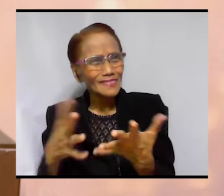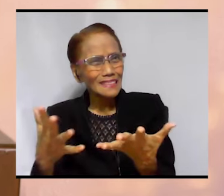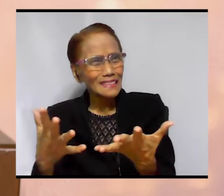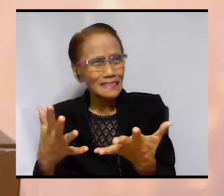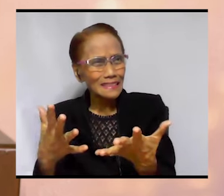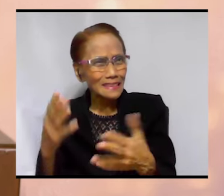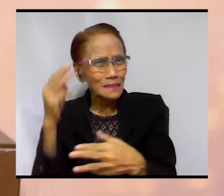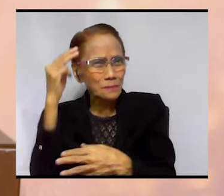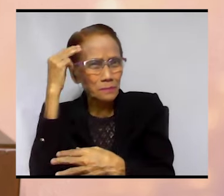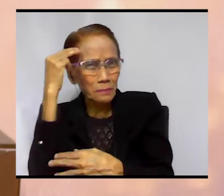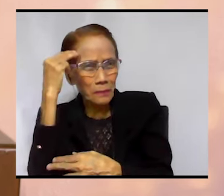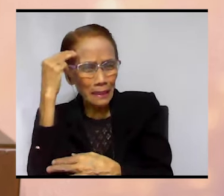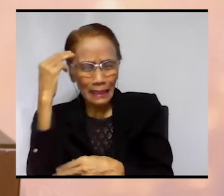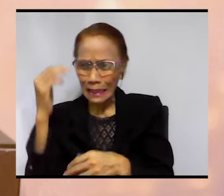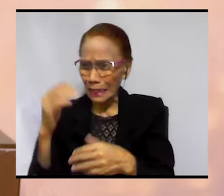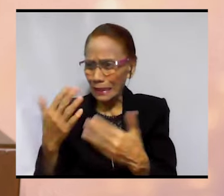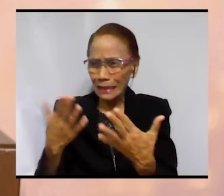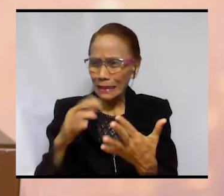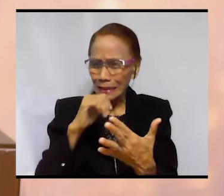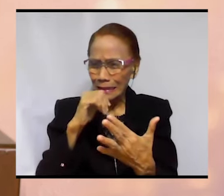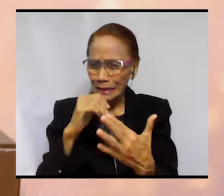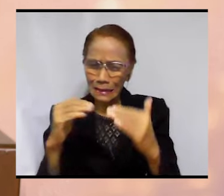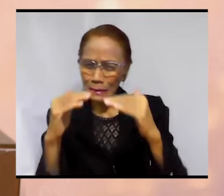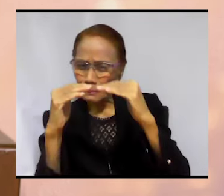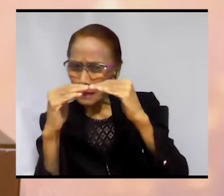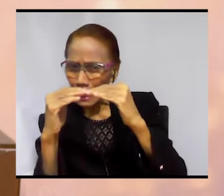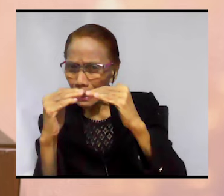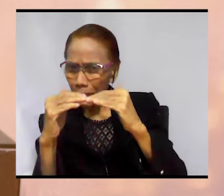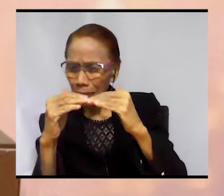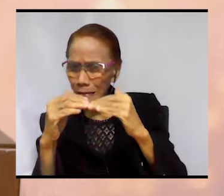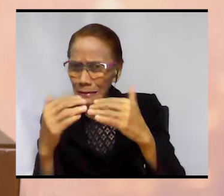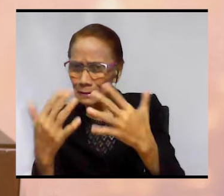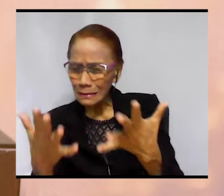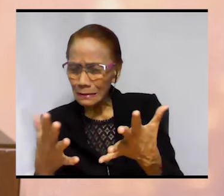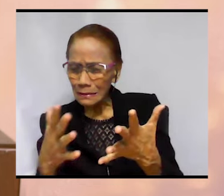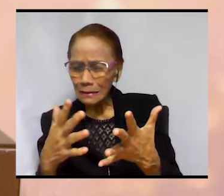mental imbalance for him